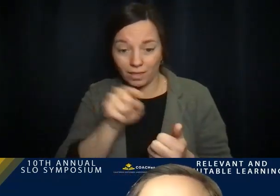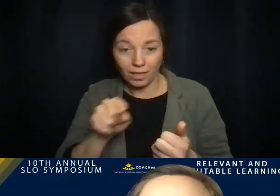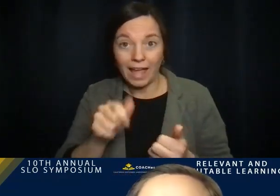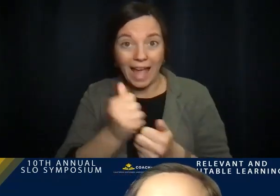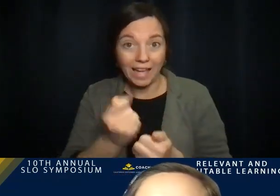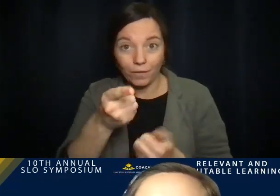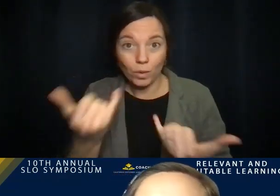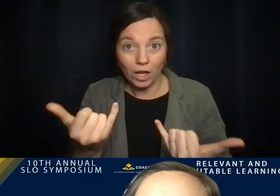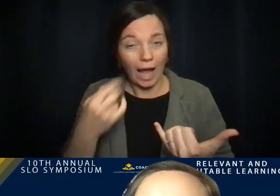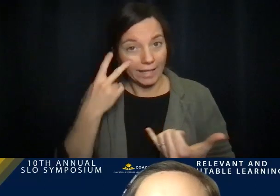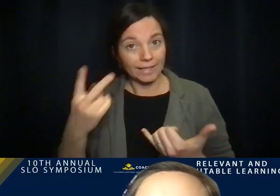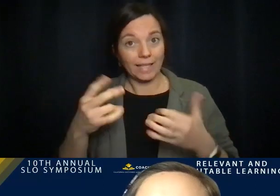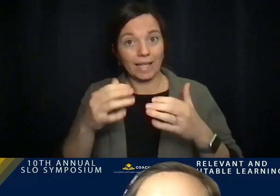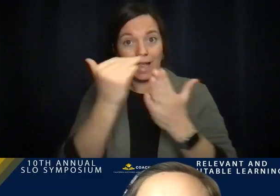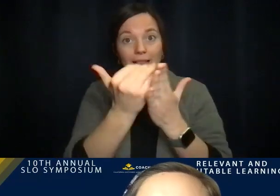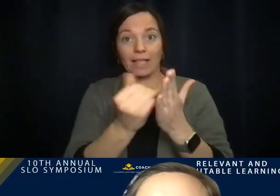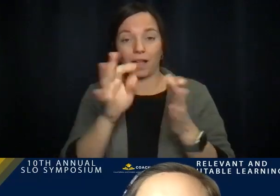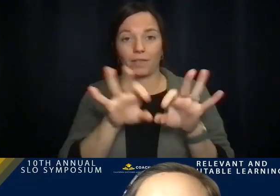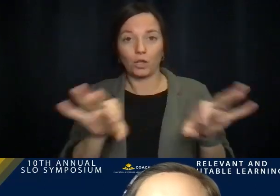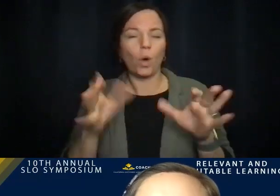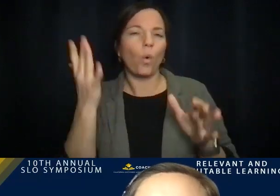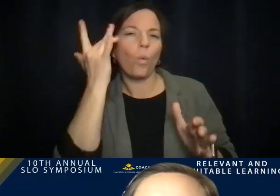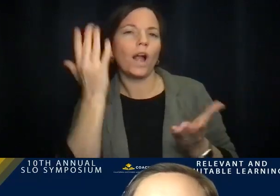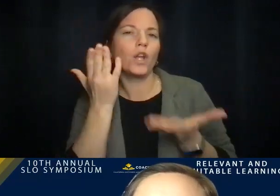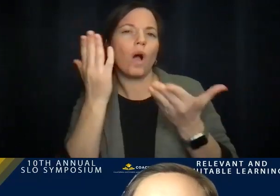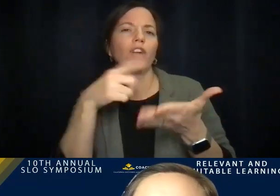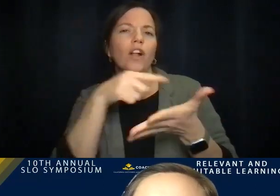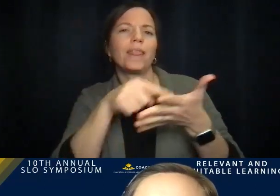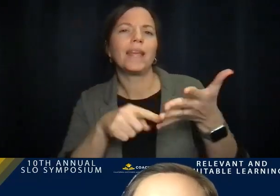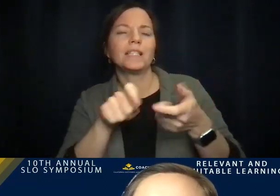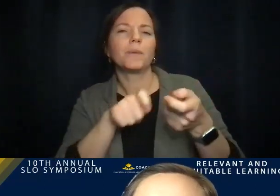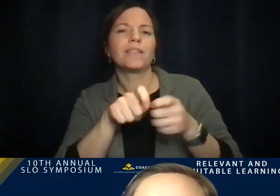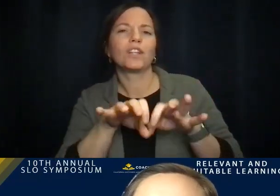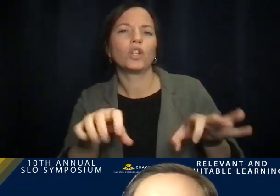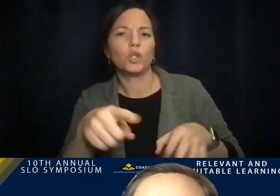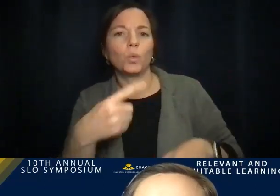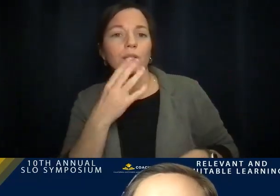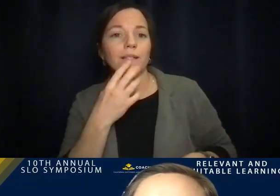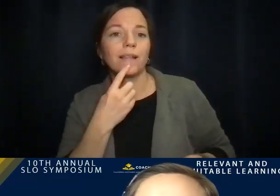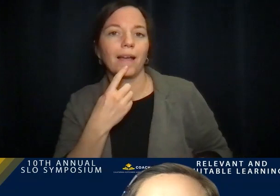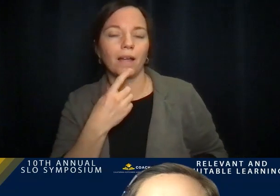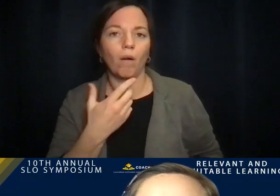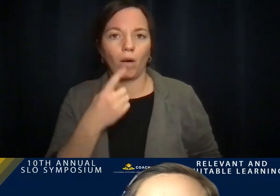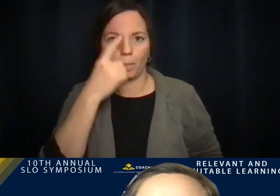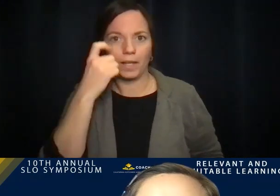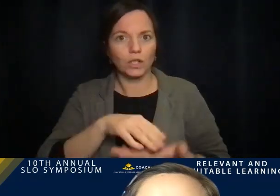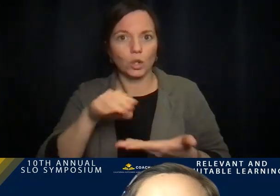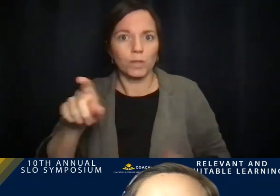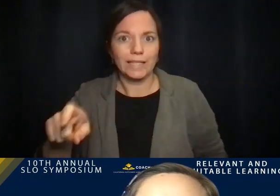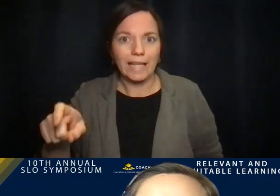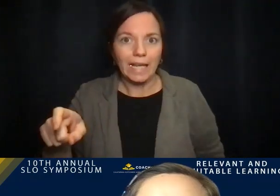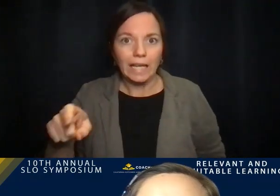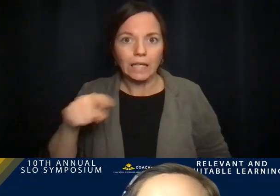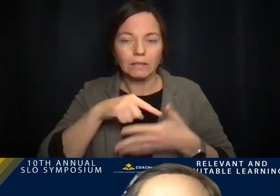of degrees, why do you offer these specific degrees? You would say, because our students need them. And